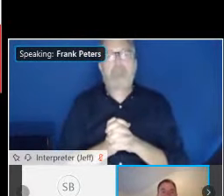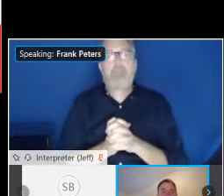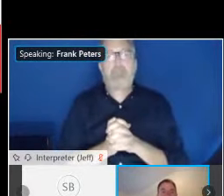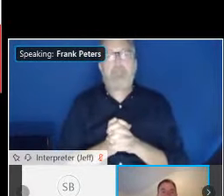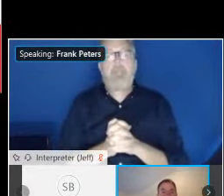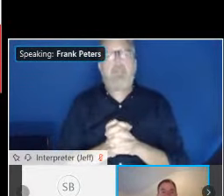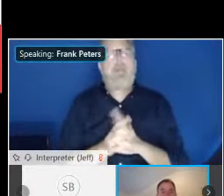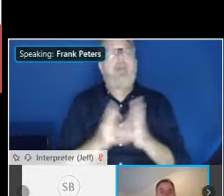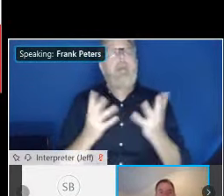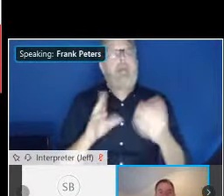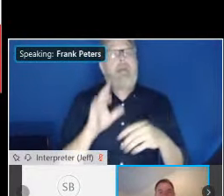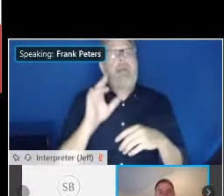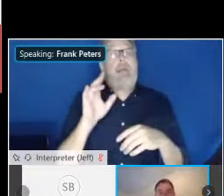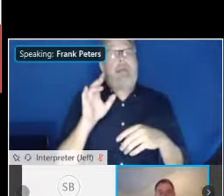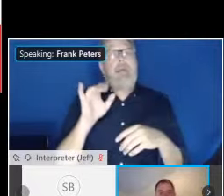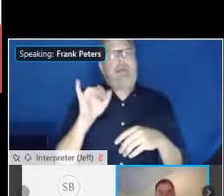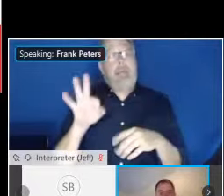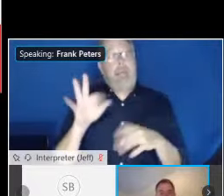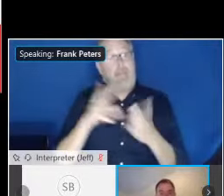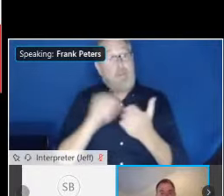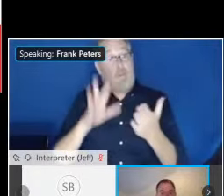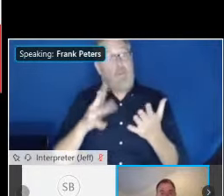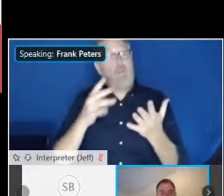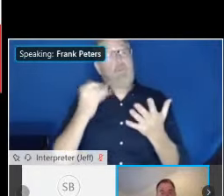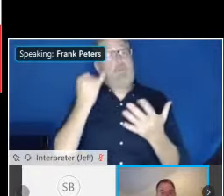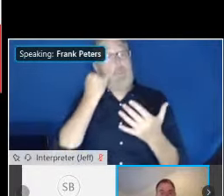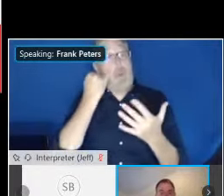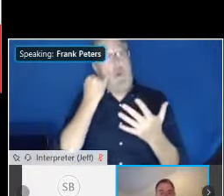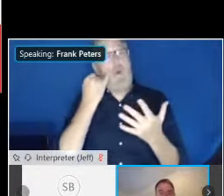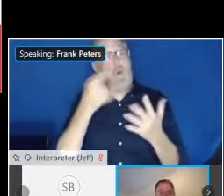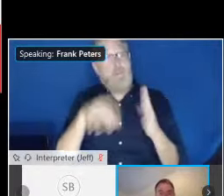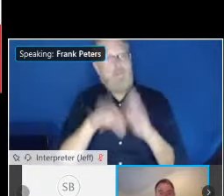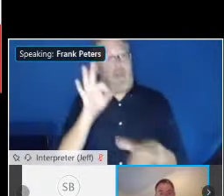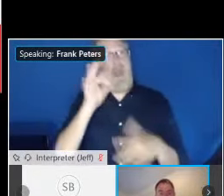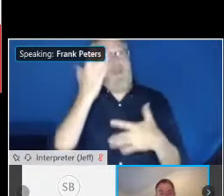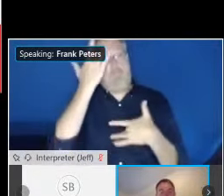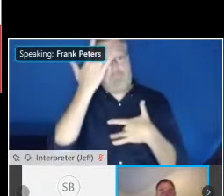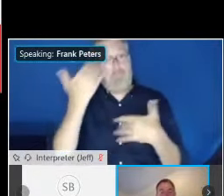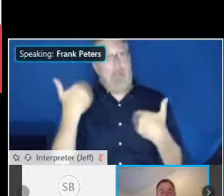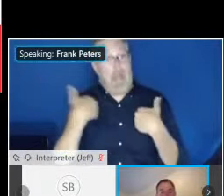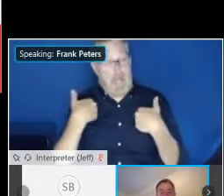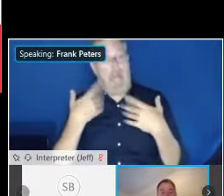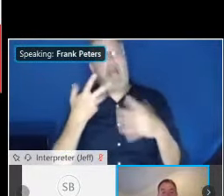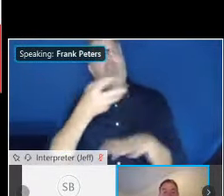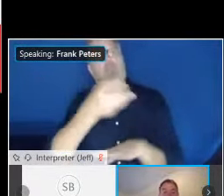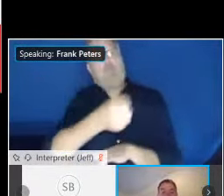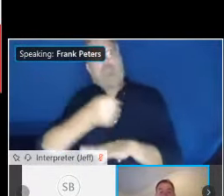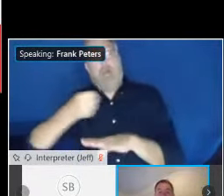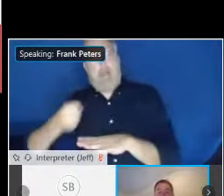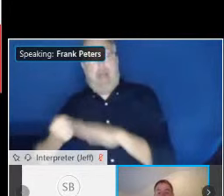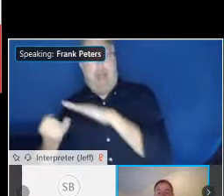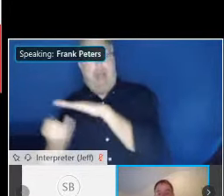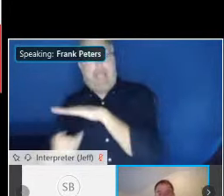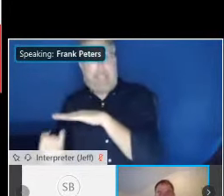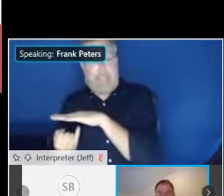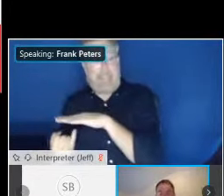Whether the student is isolating because they tested positive or quarantining because they're a close contact will not